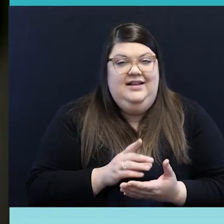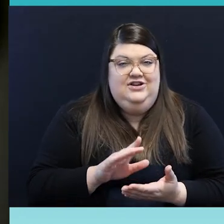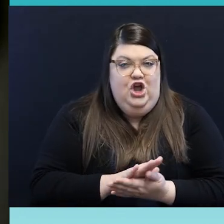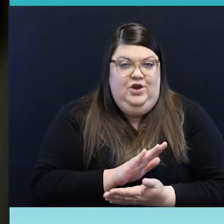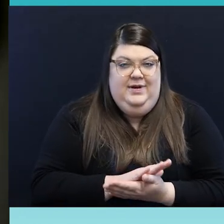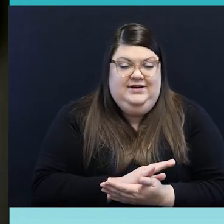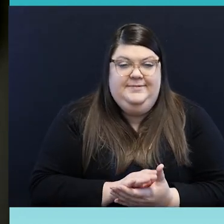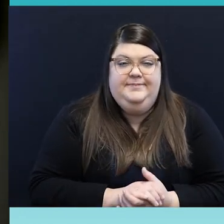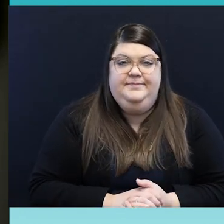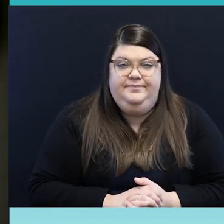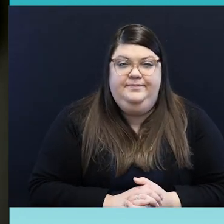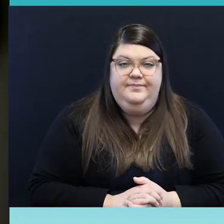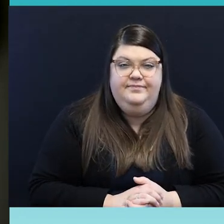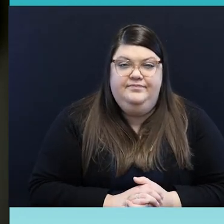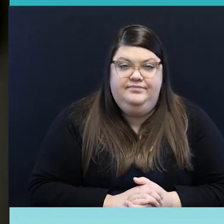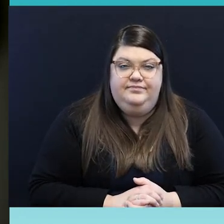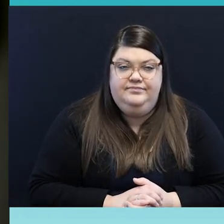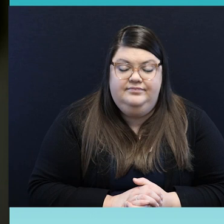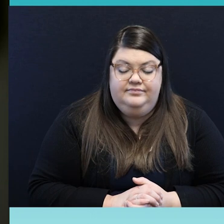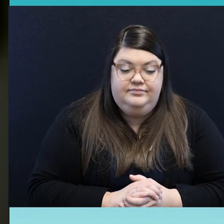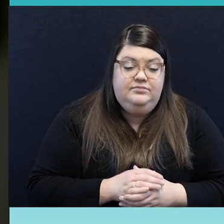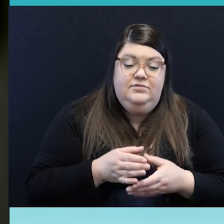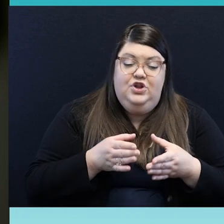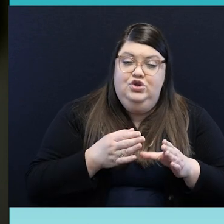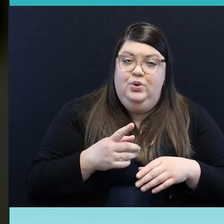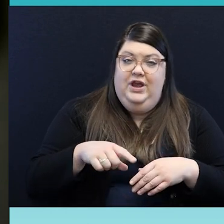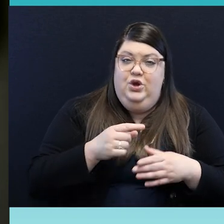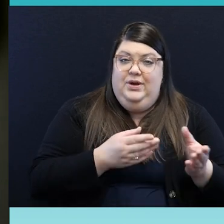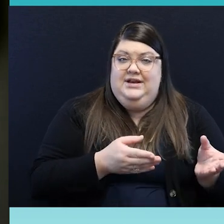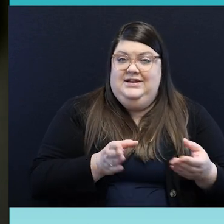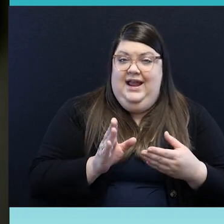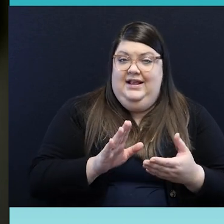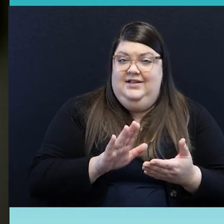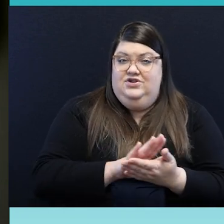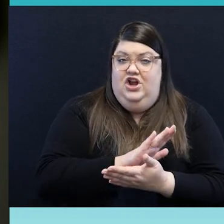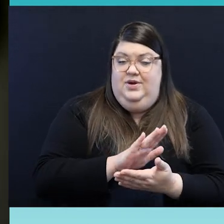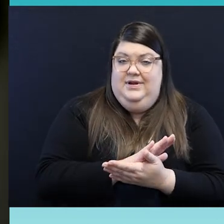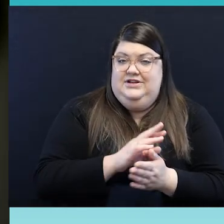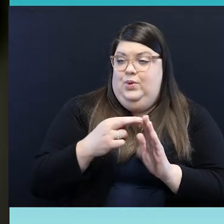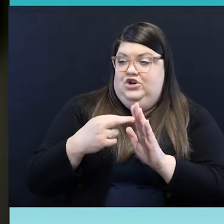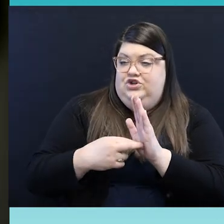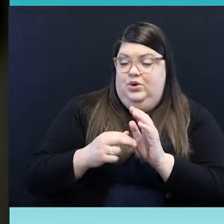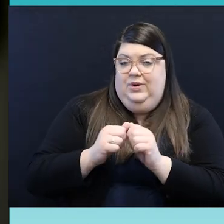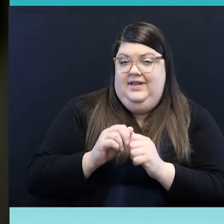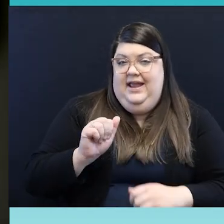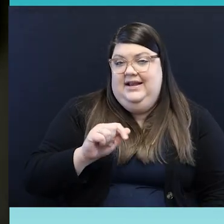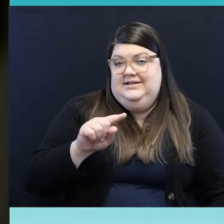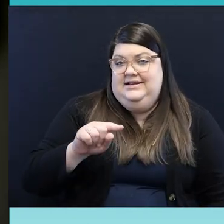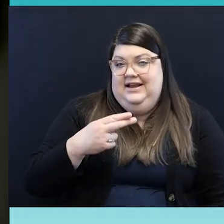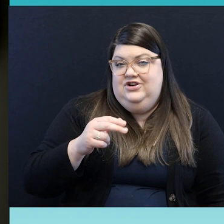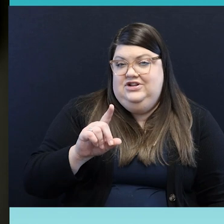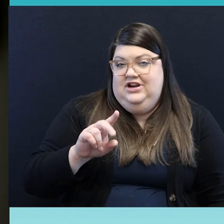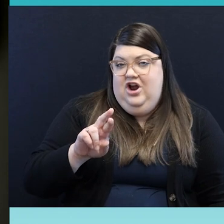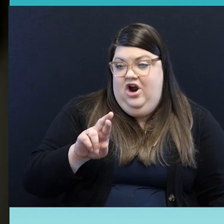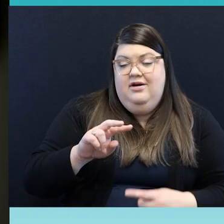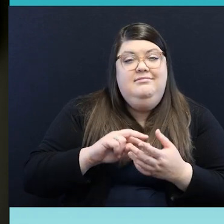document. There's a way then to take those documents and also register them with the AZHDR so that they are